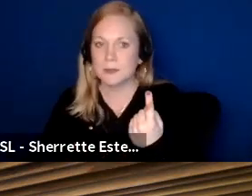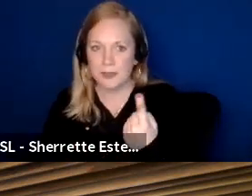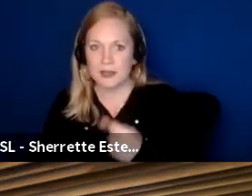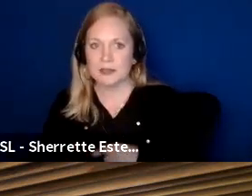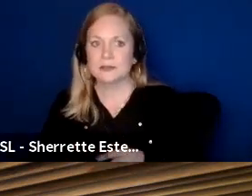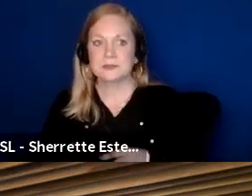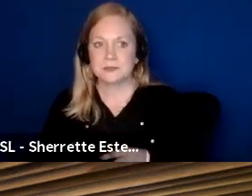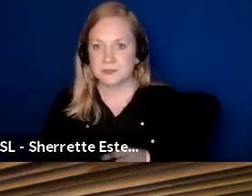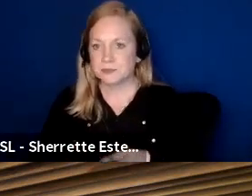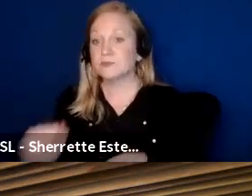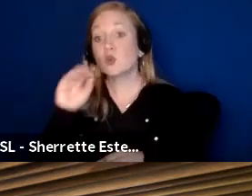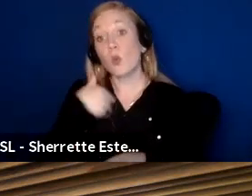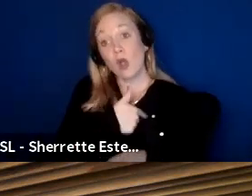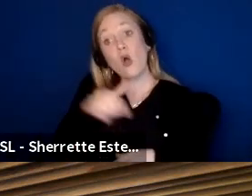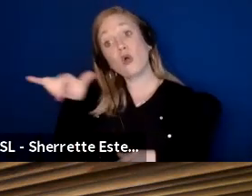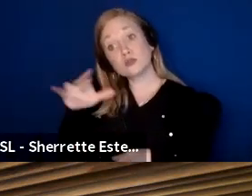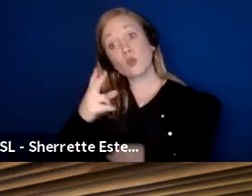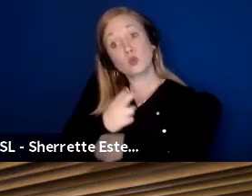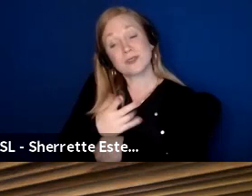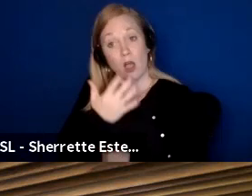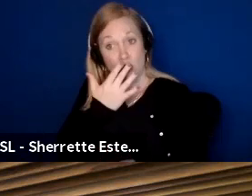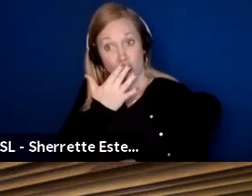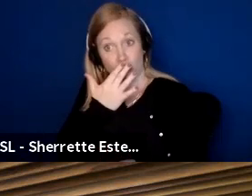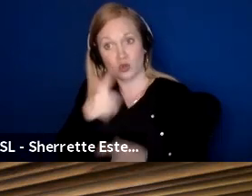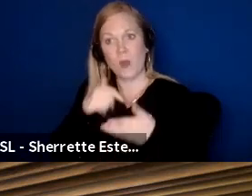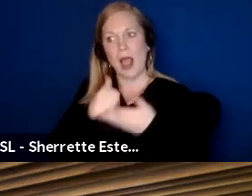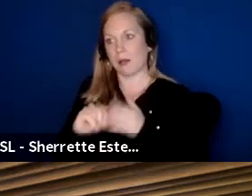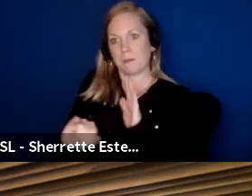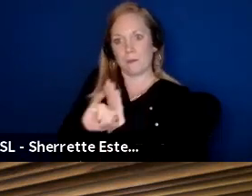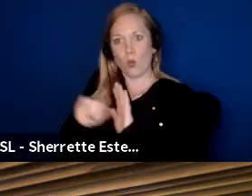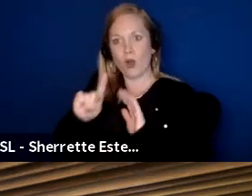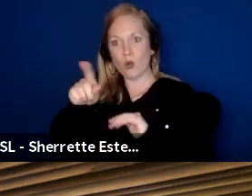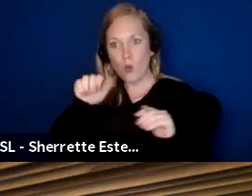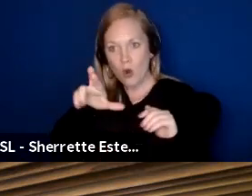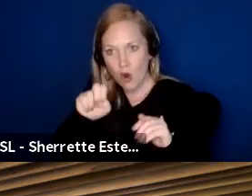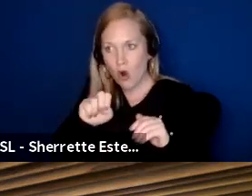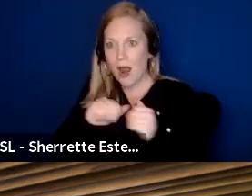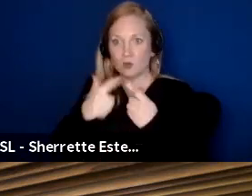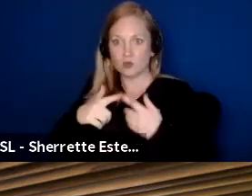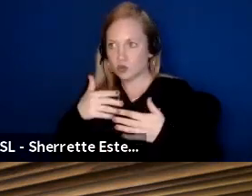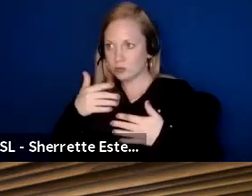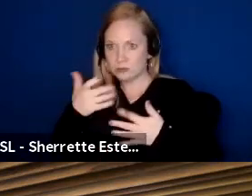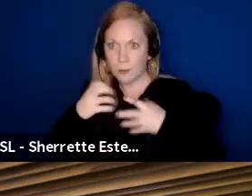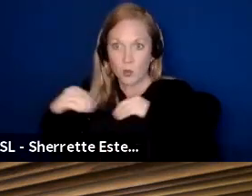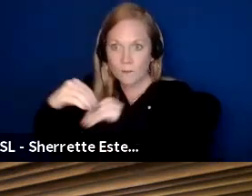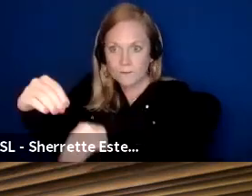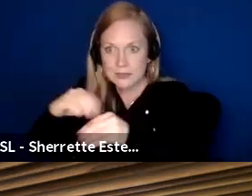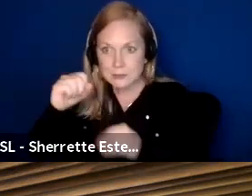also used color as a wayfinding and contrast for being able